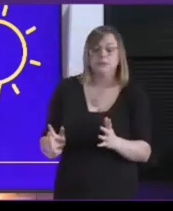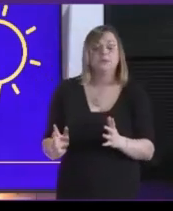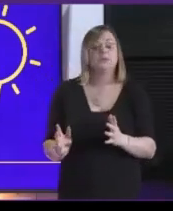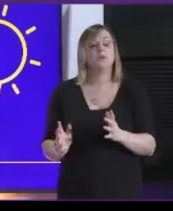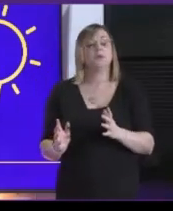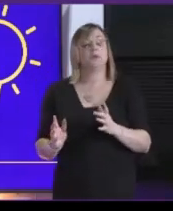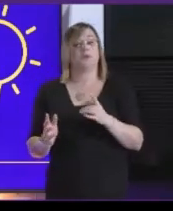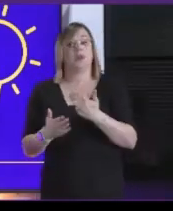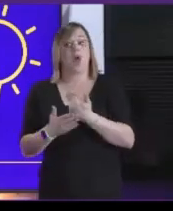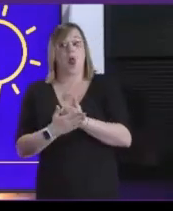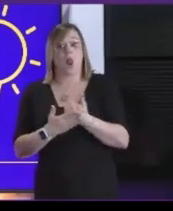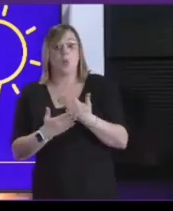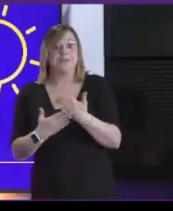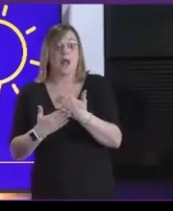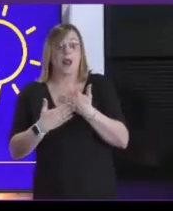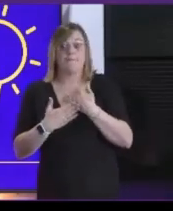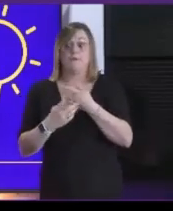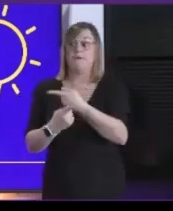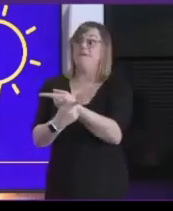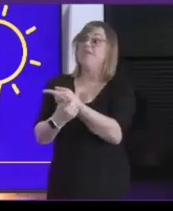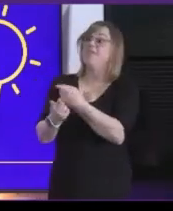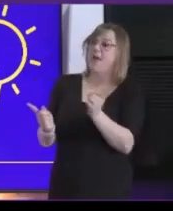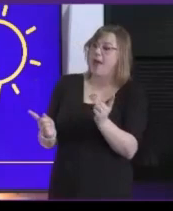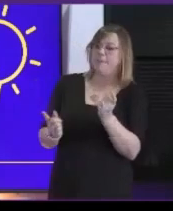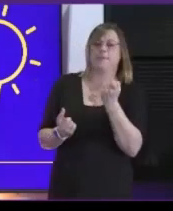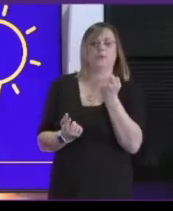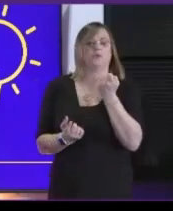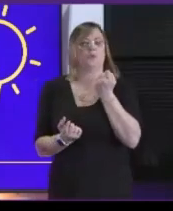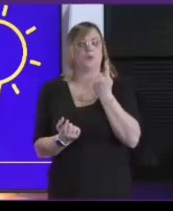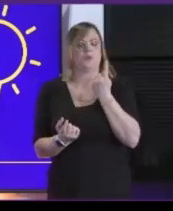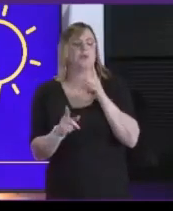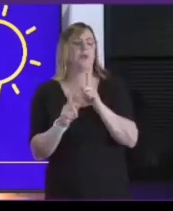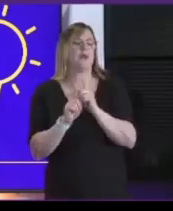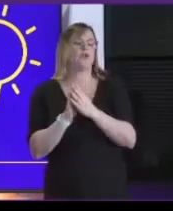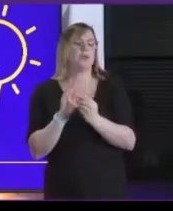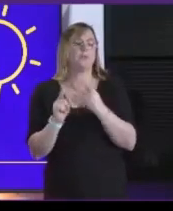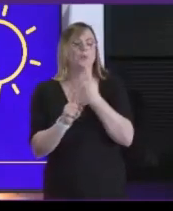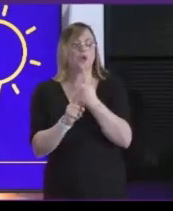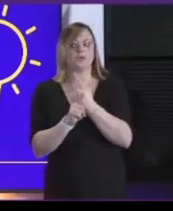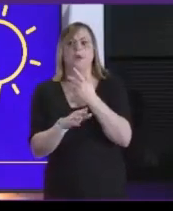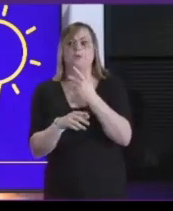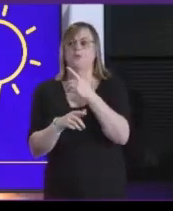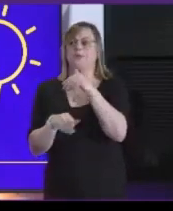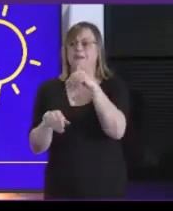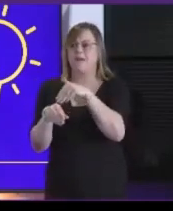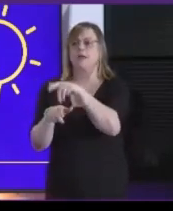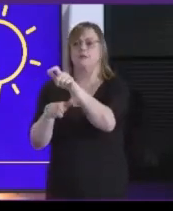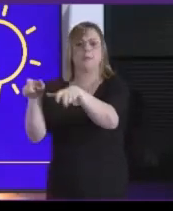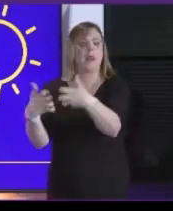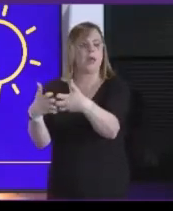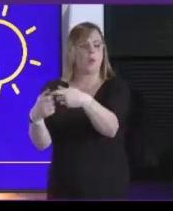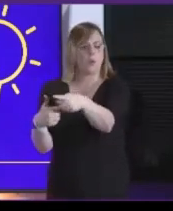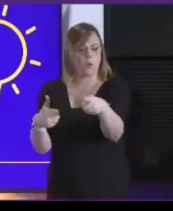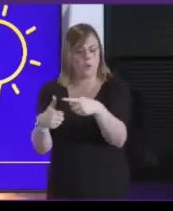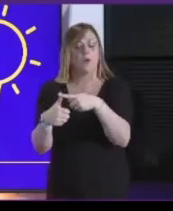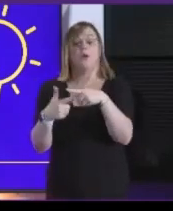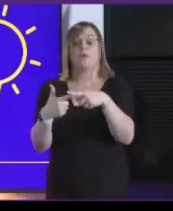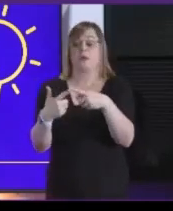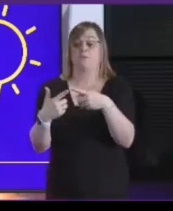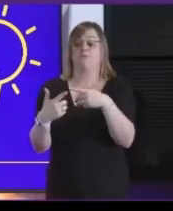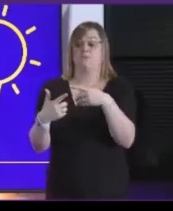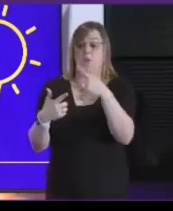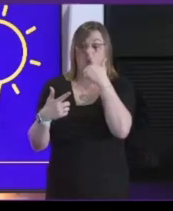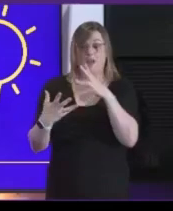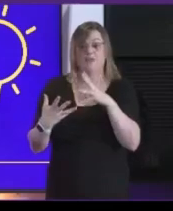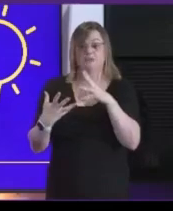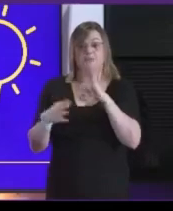is always helpful for them to understand, like we talked about, number one, this is impacting people, and number two, we can still create